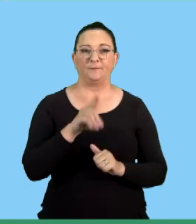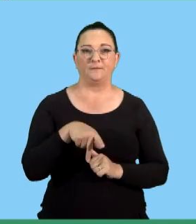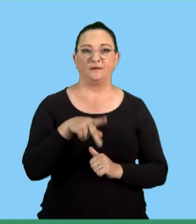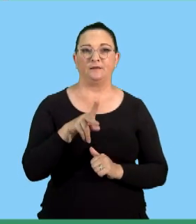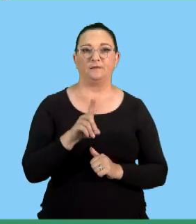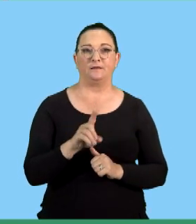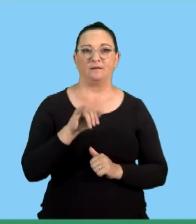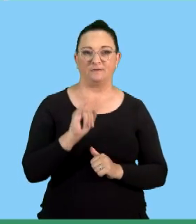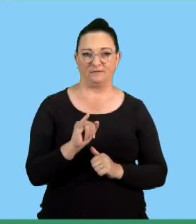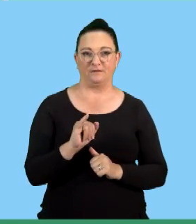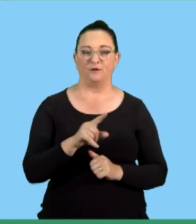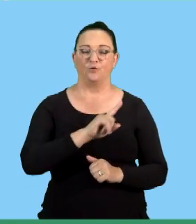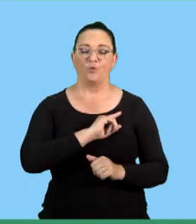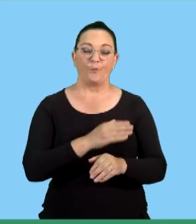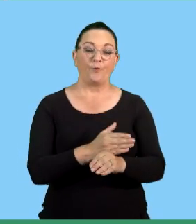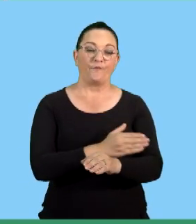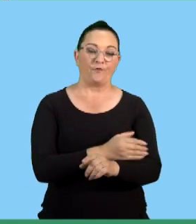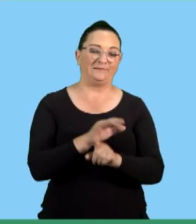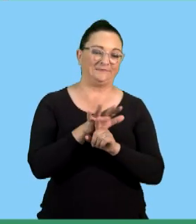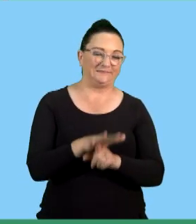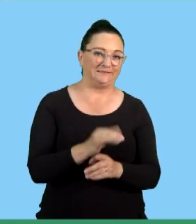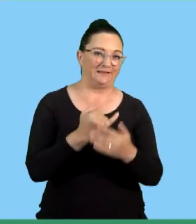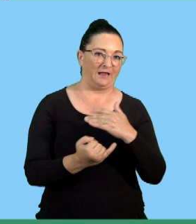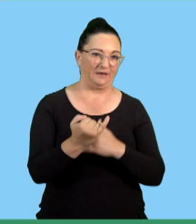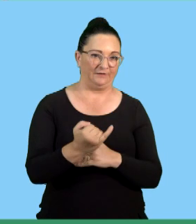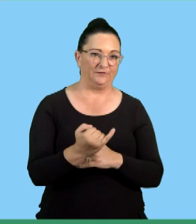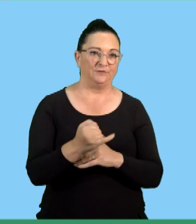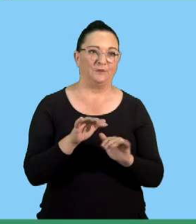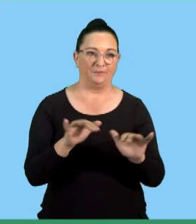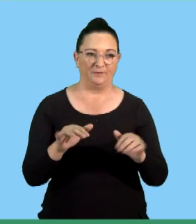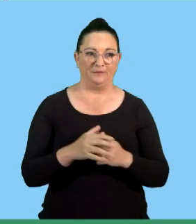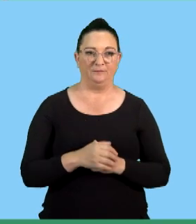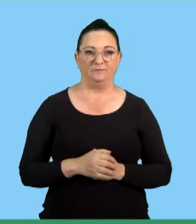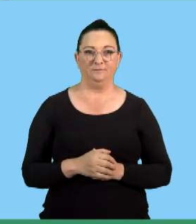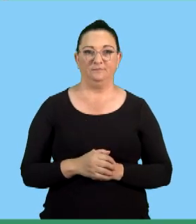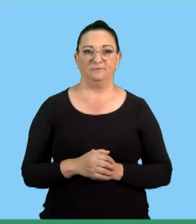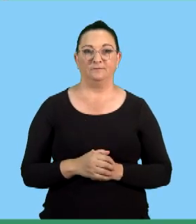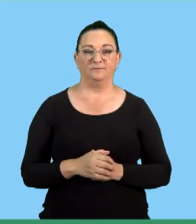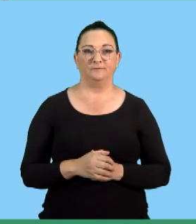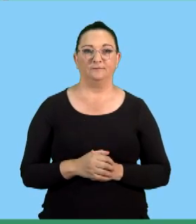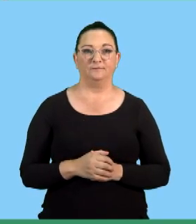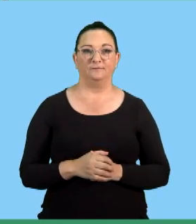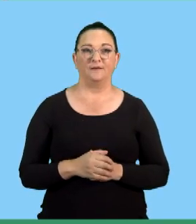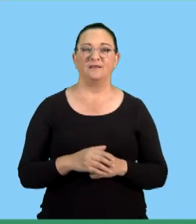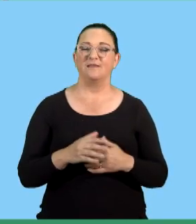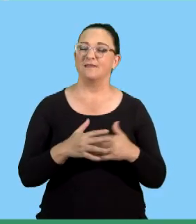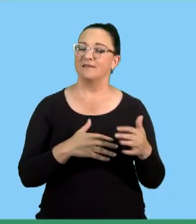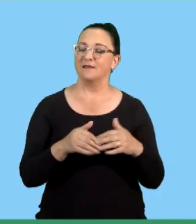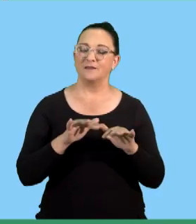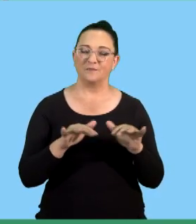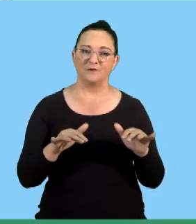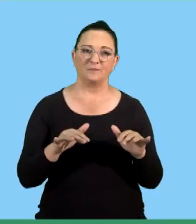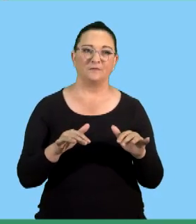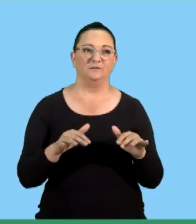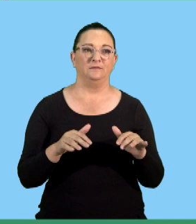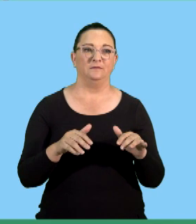the PDIs, which is known as the previously disadvantaged individuals or designated groups. This refers to any